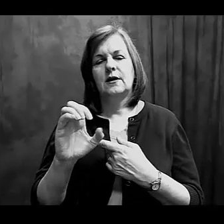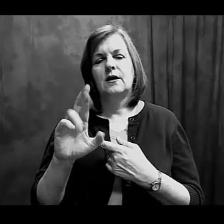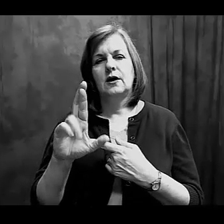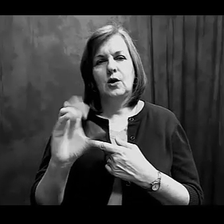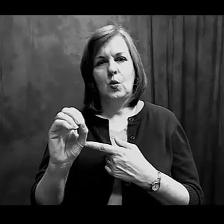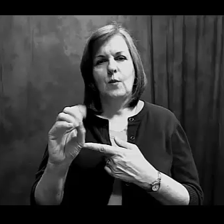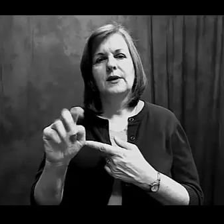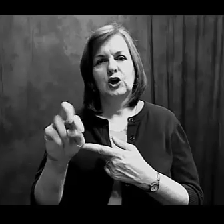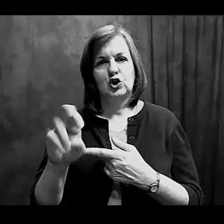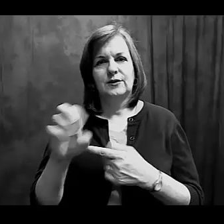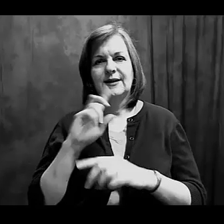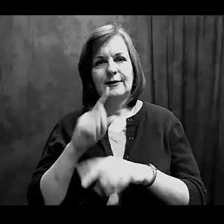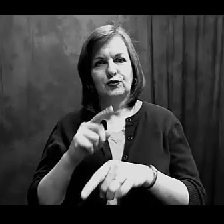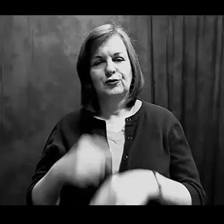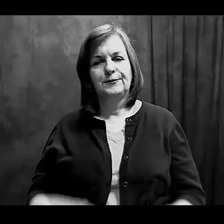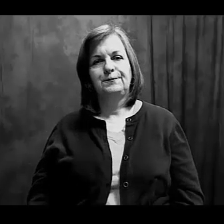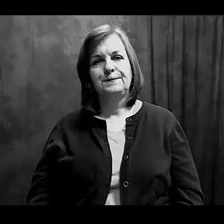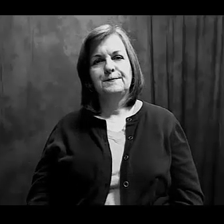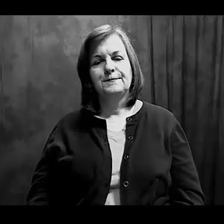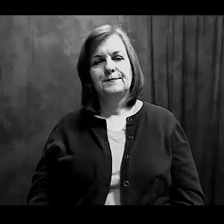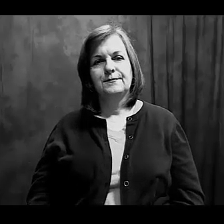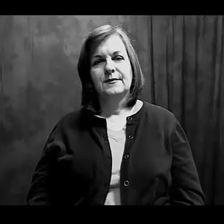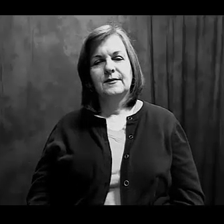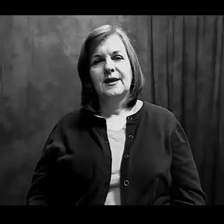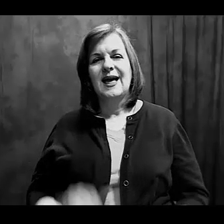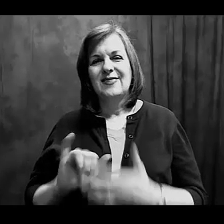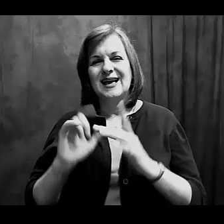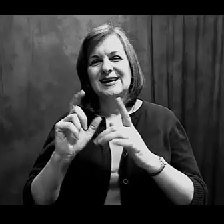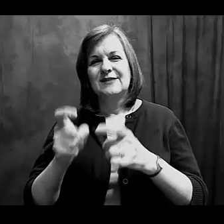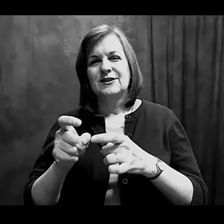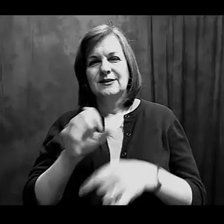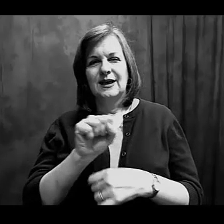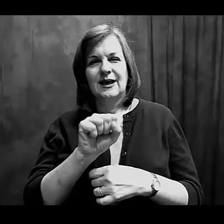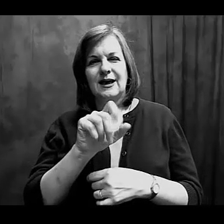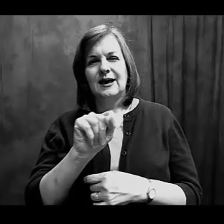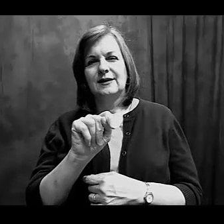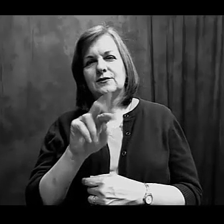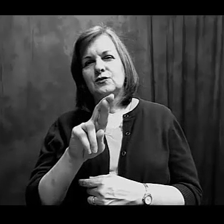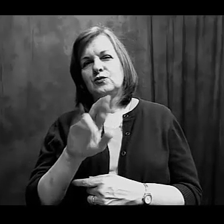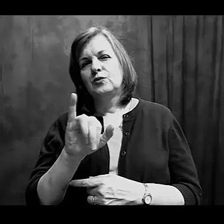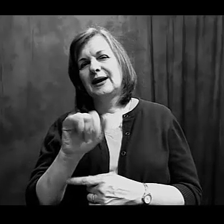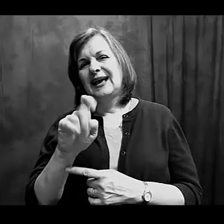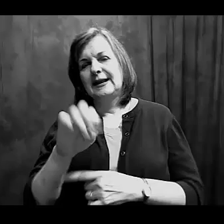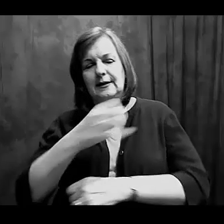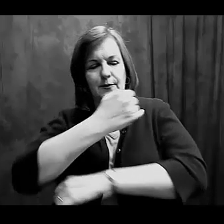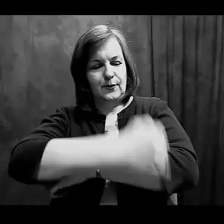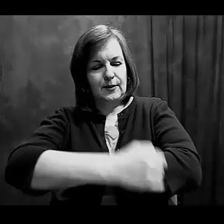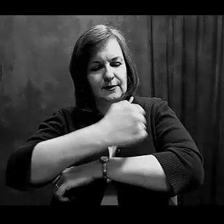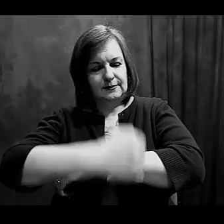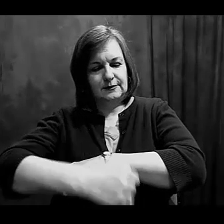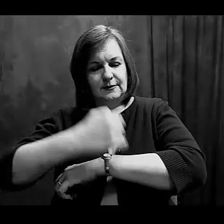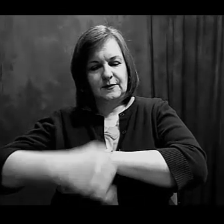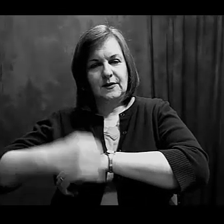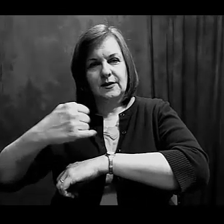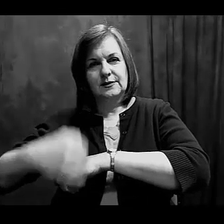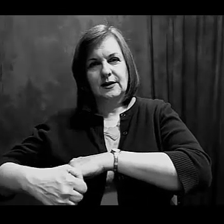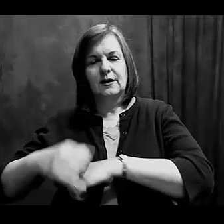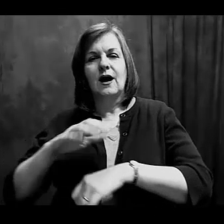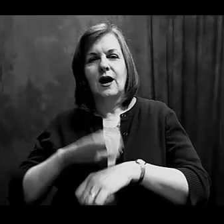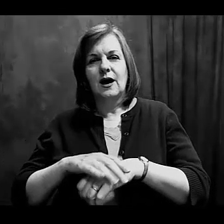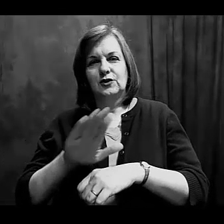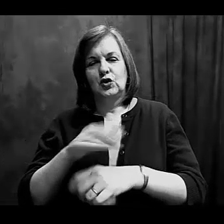sarcomere. It's what actually gives the striated appearance to skeletal